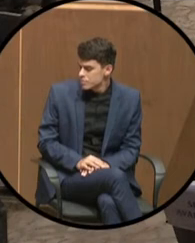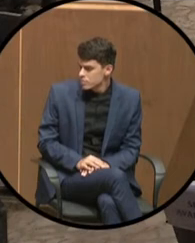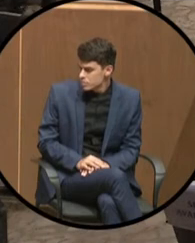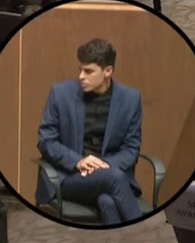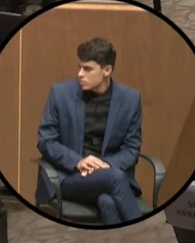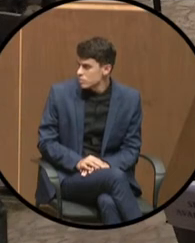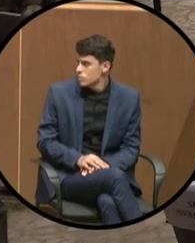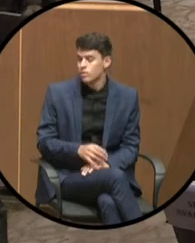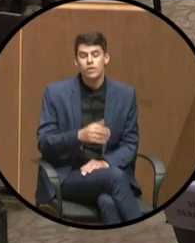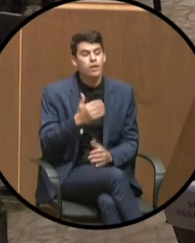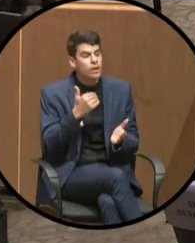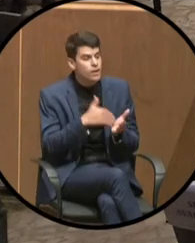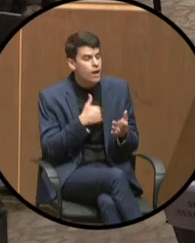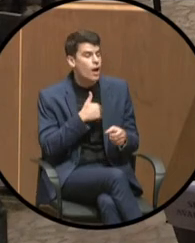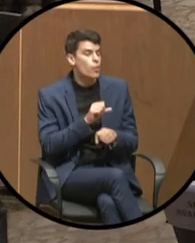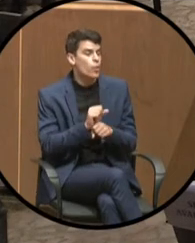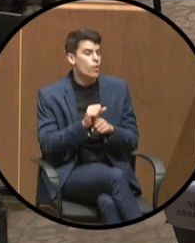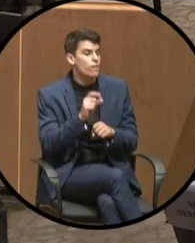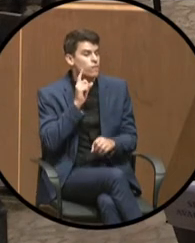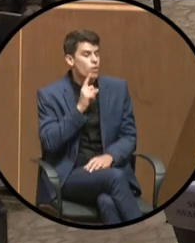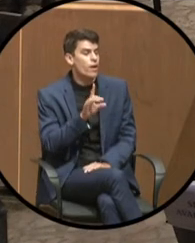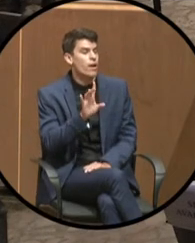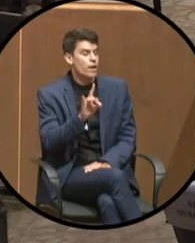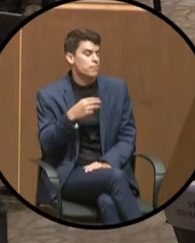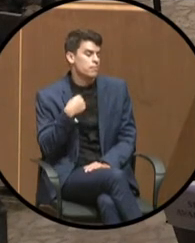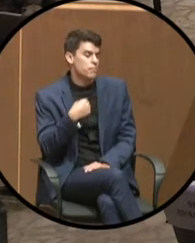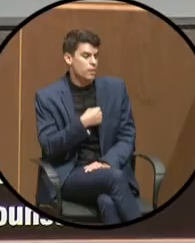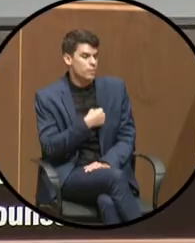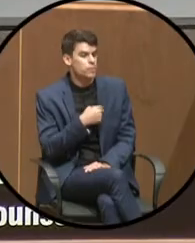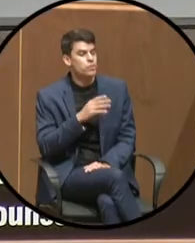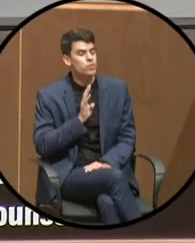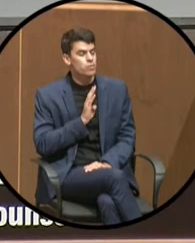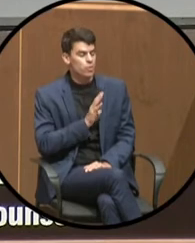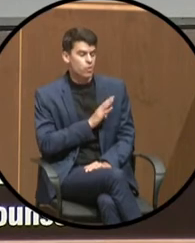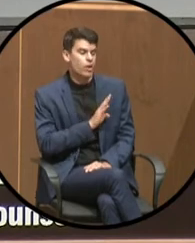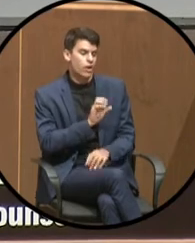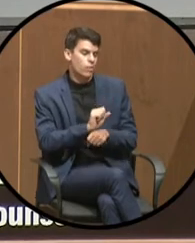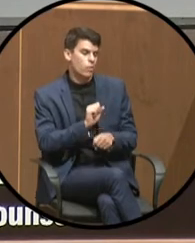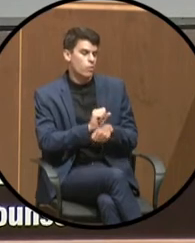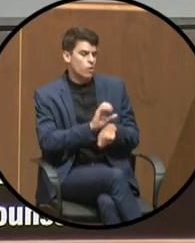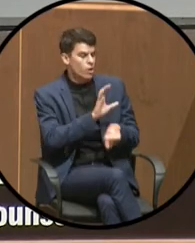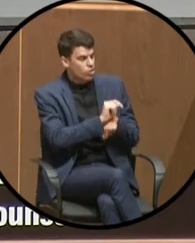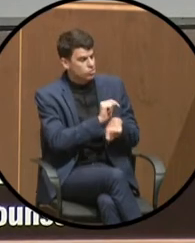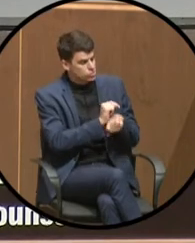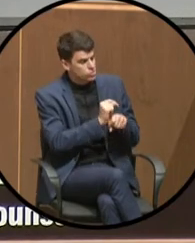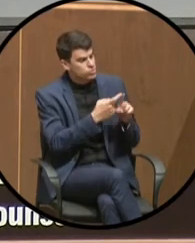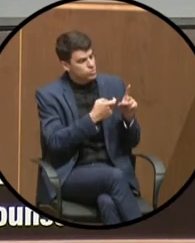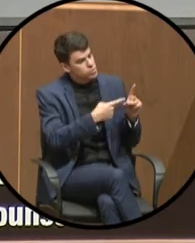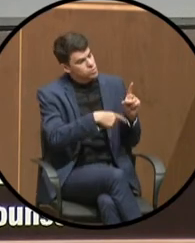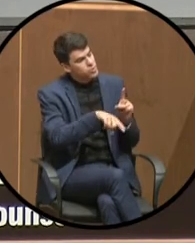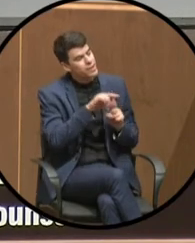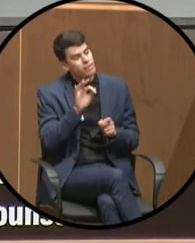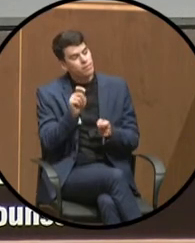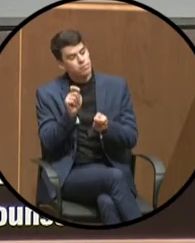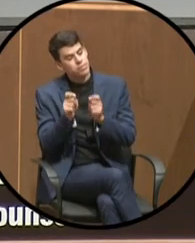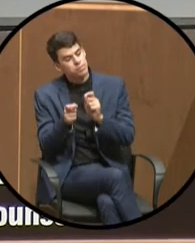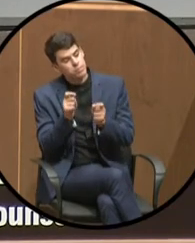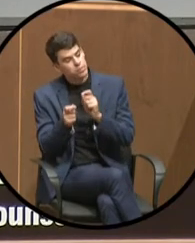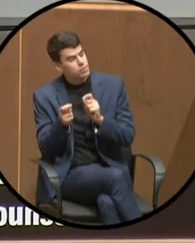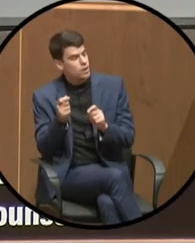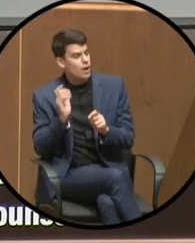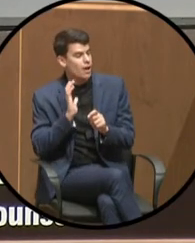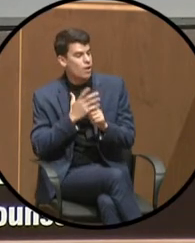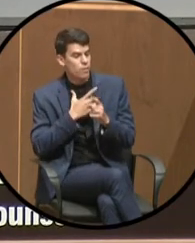I work for 8 members of the board. I will work in consultation with you regarding any adjustments to our